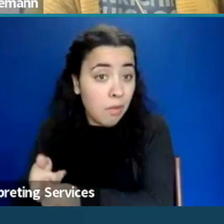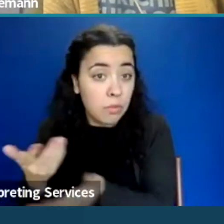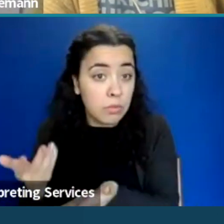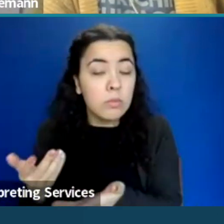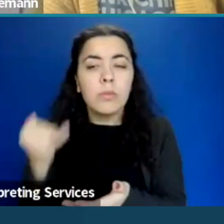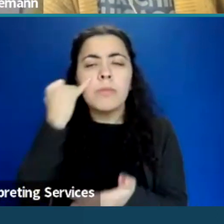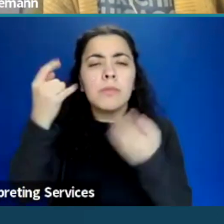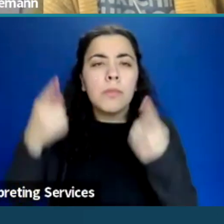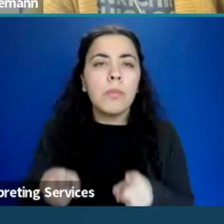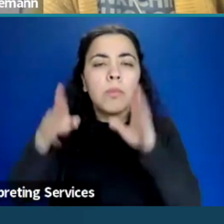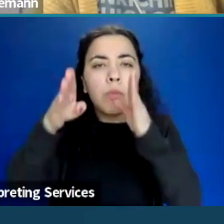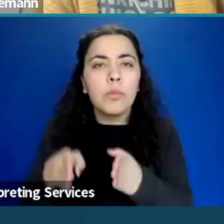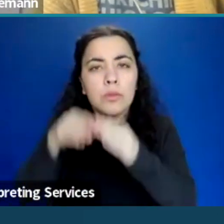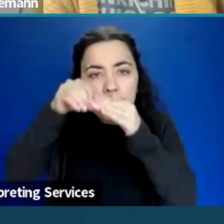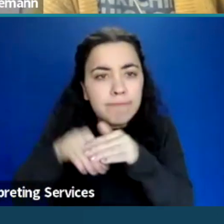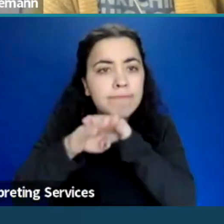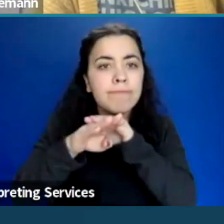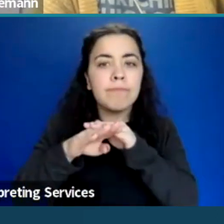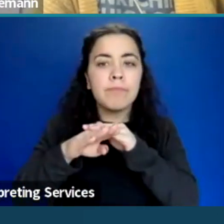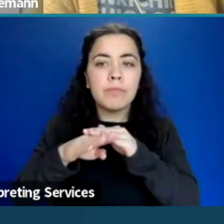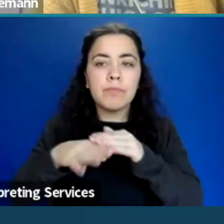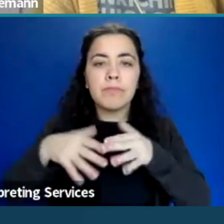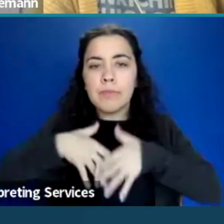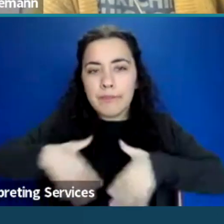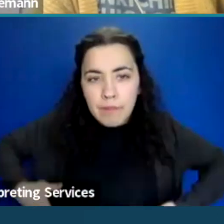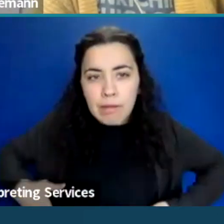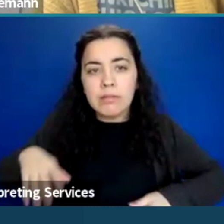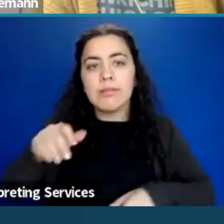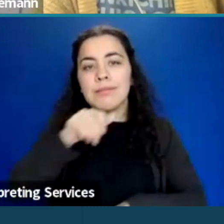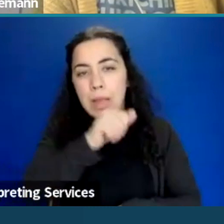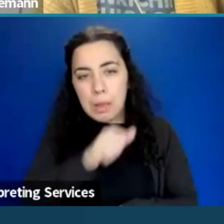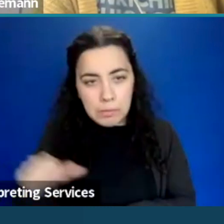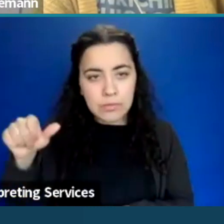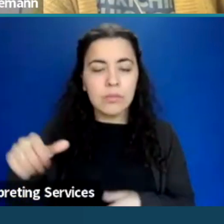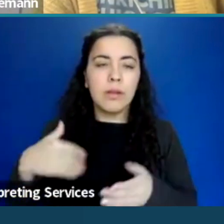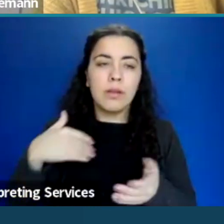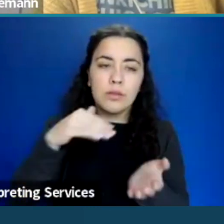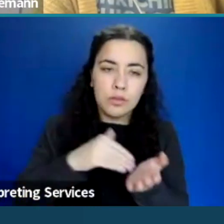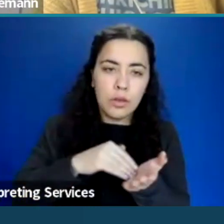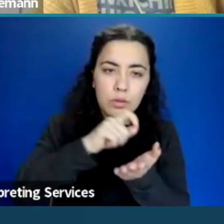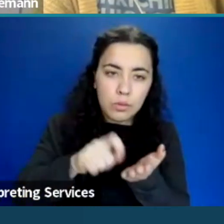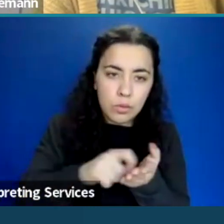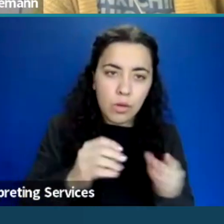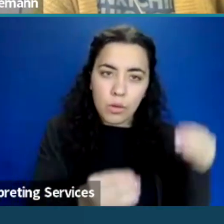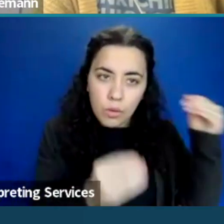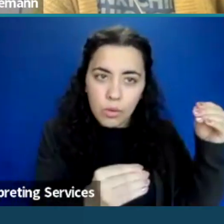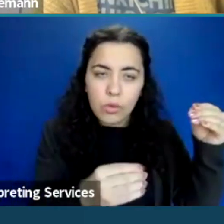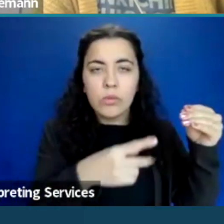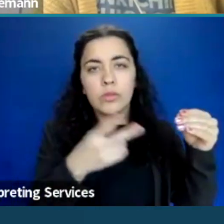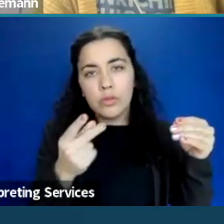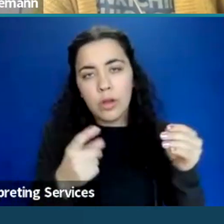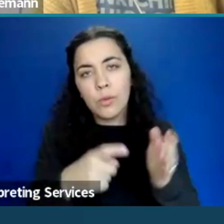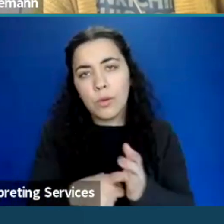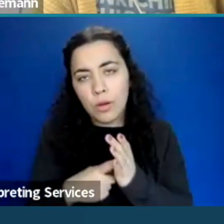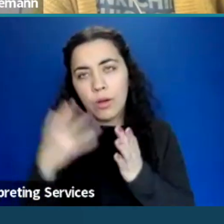comes in and they have, you know, the vest from Amazon and they've got their doctor's note saying they need to have their dog because they need it